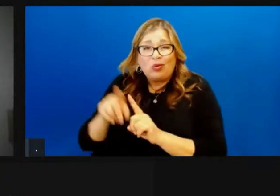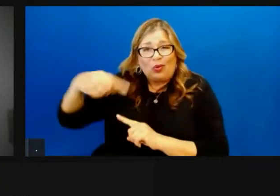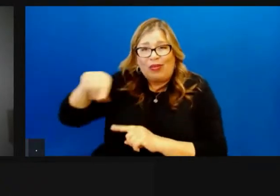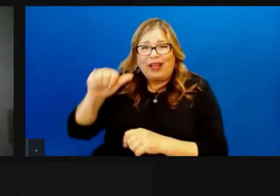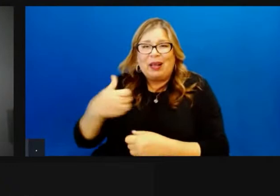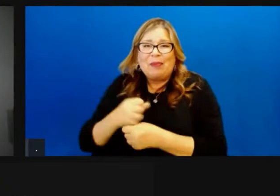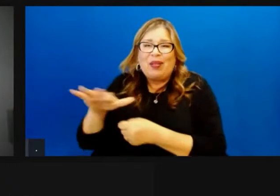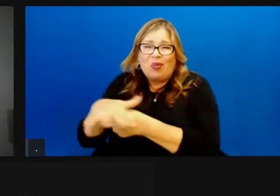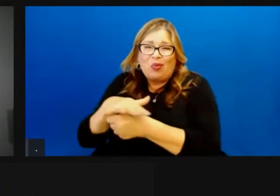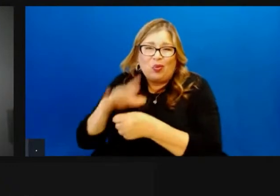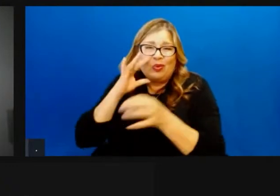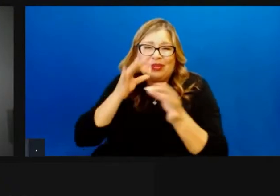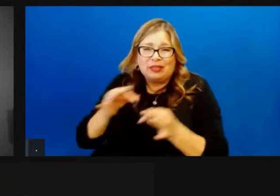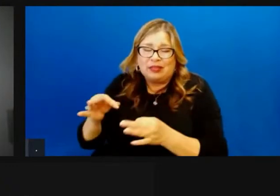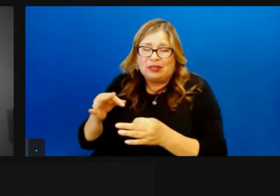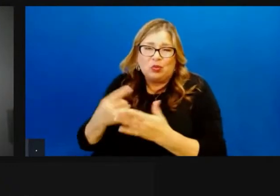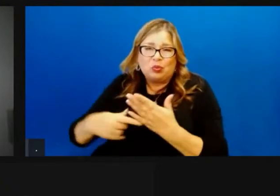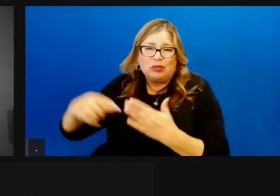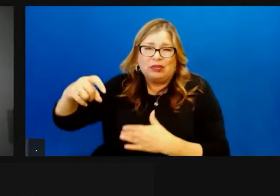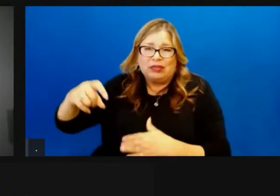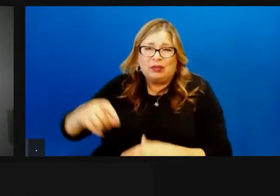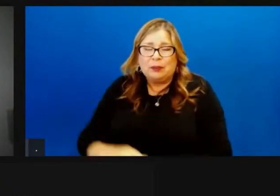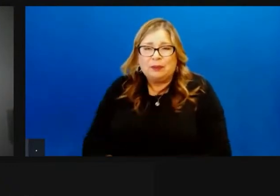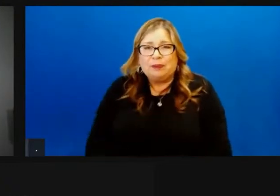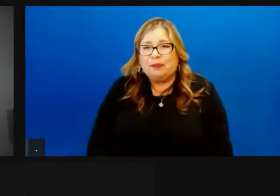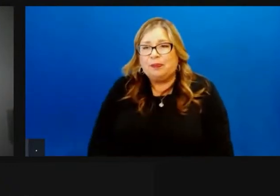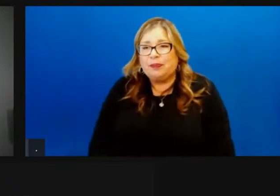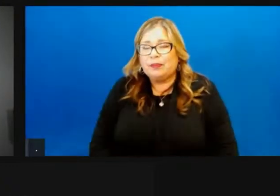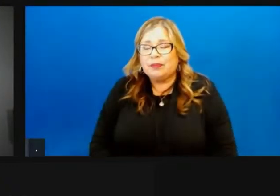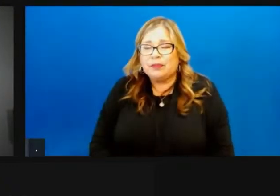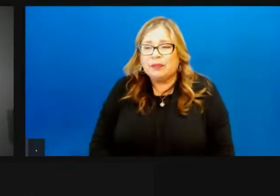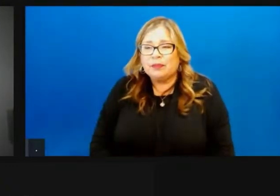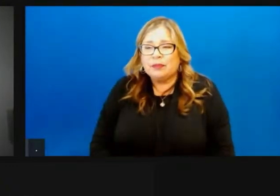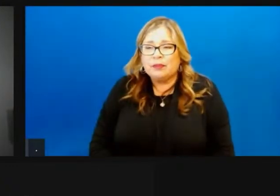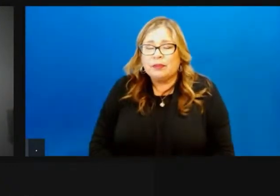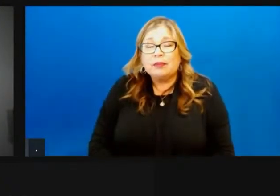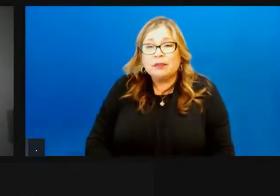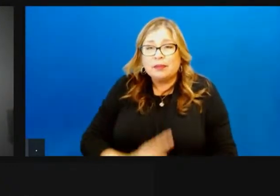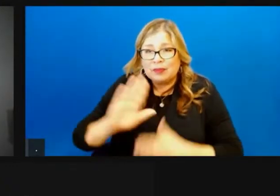Next question comes from Julia McAvoy with KQED.